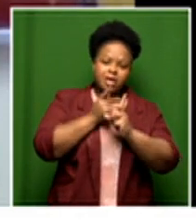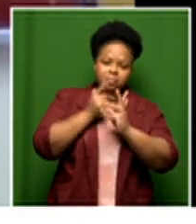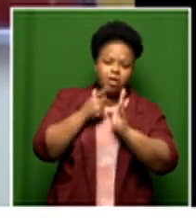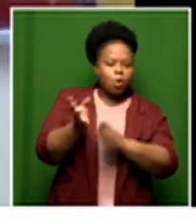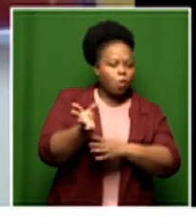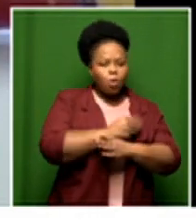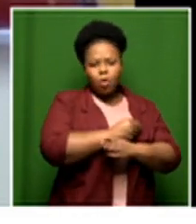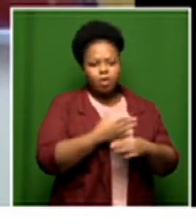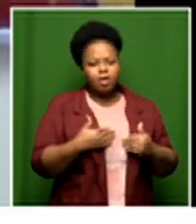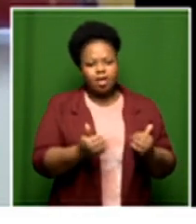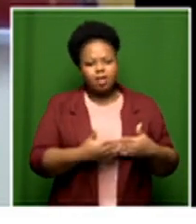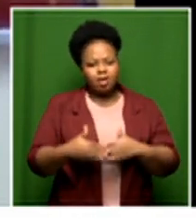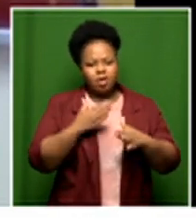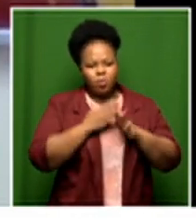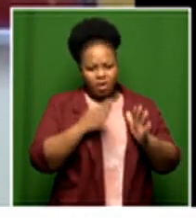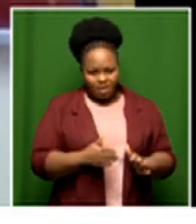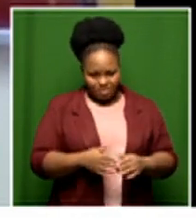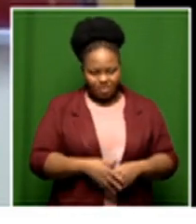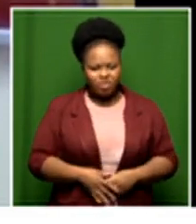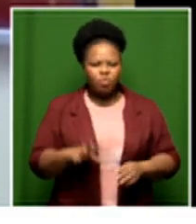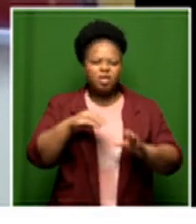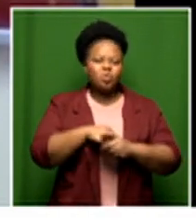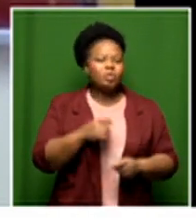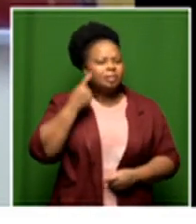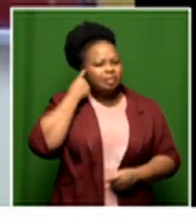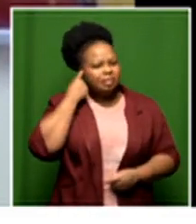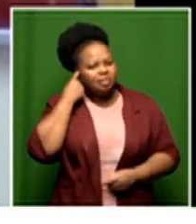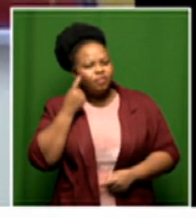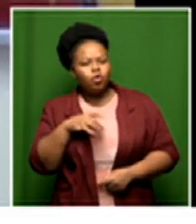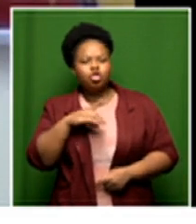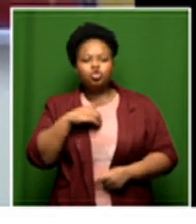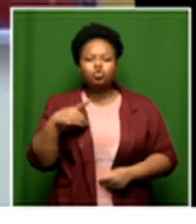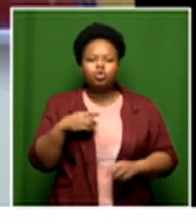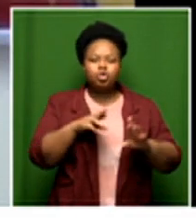there. That includes the secretaries of the surgeries, the